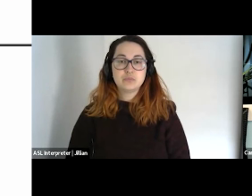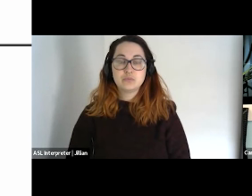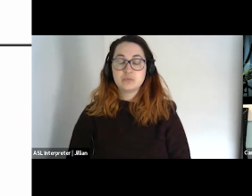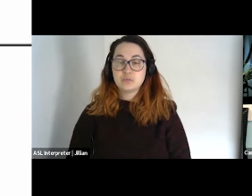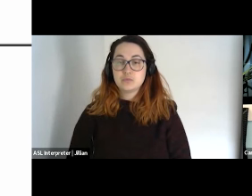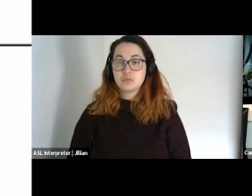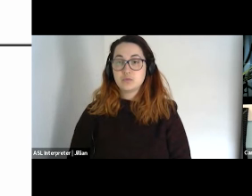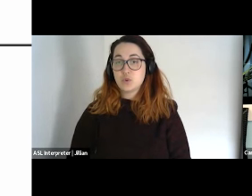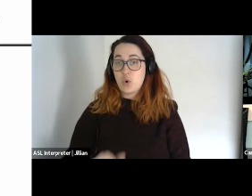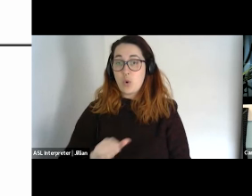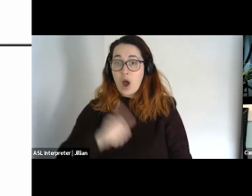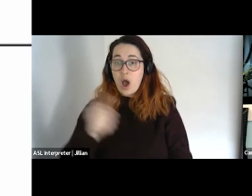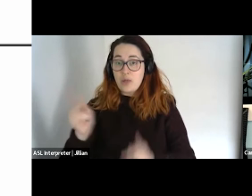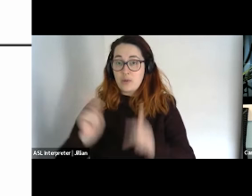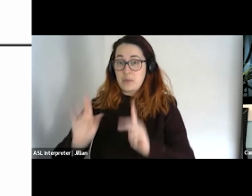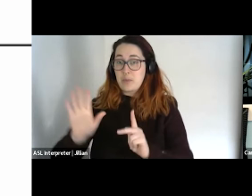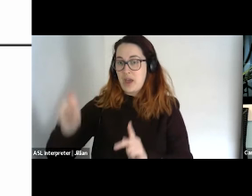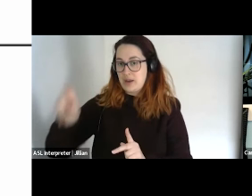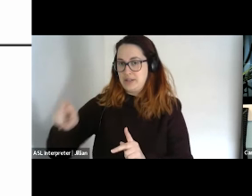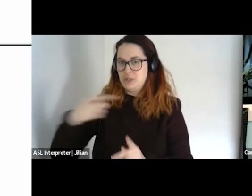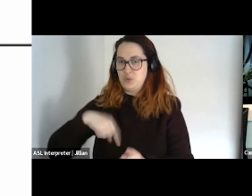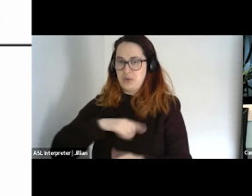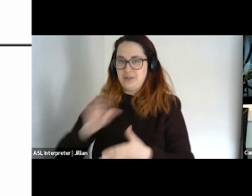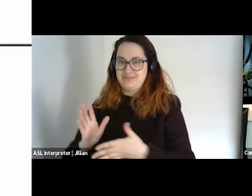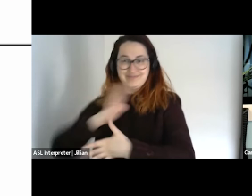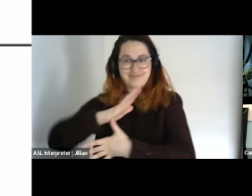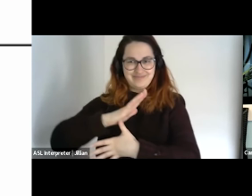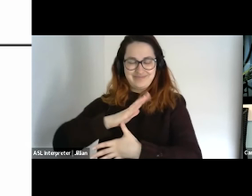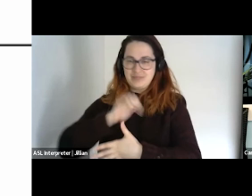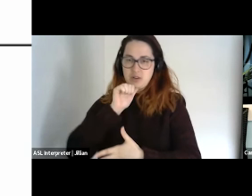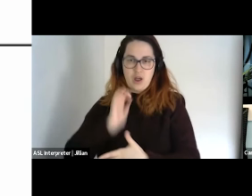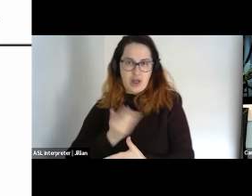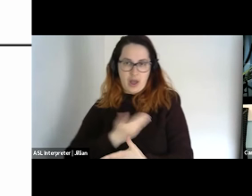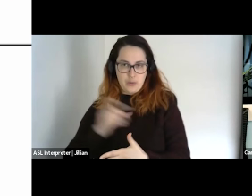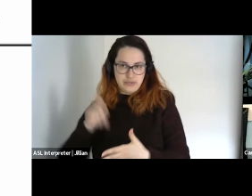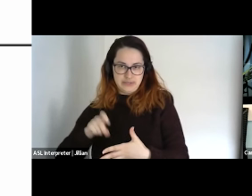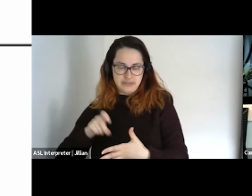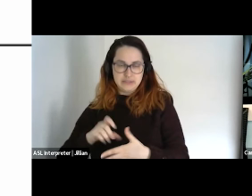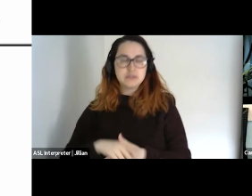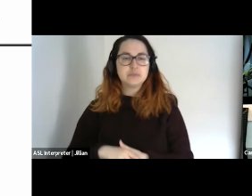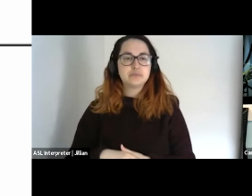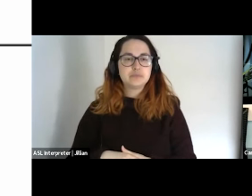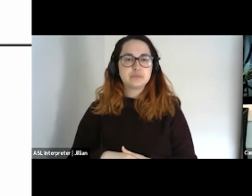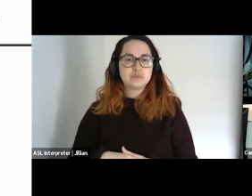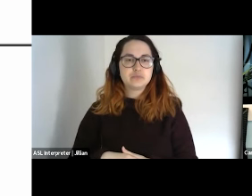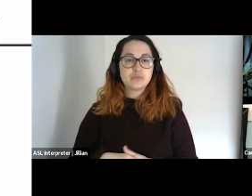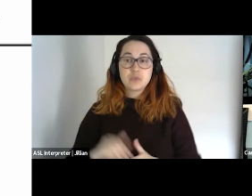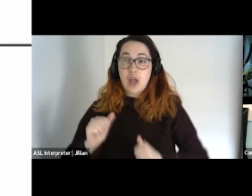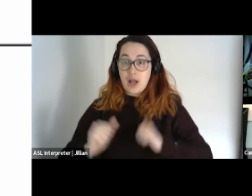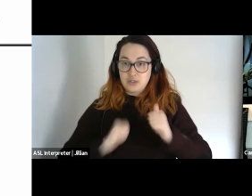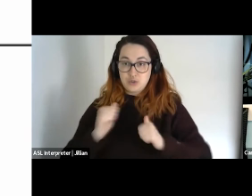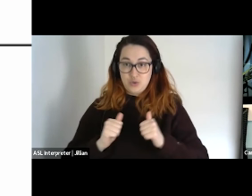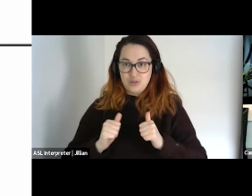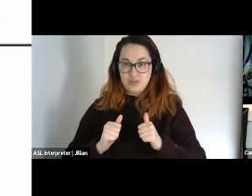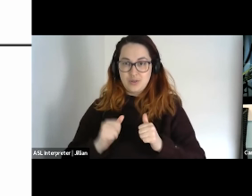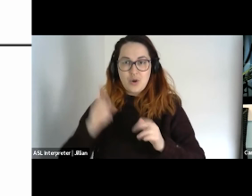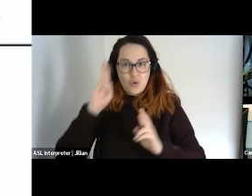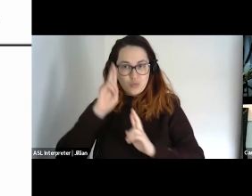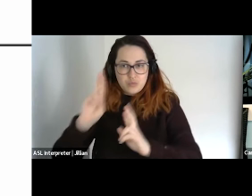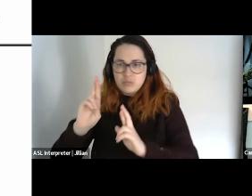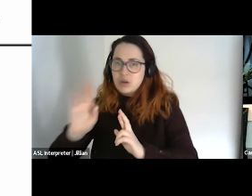others' needs a priority. Assertive communication respects both our own needs and the needs